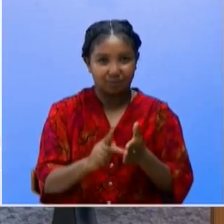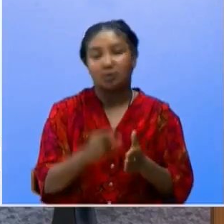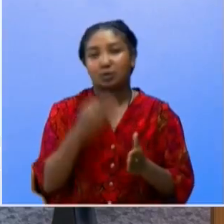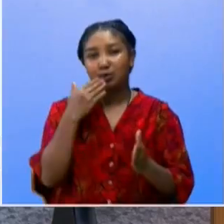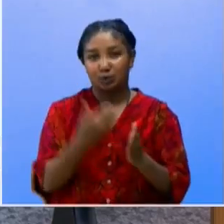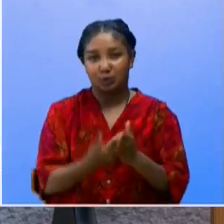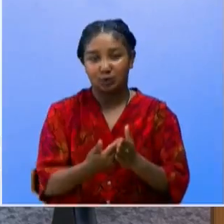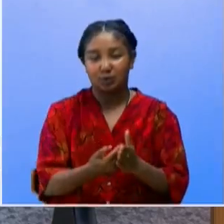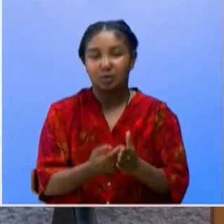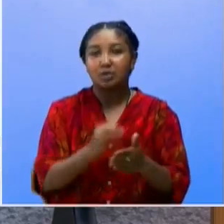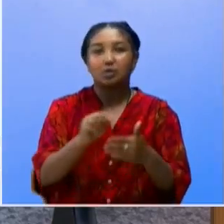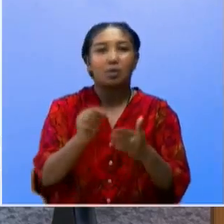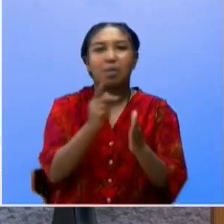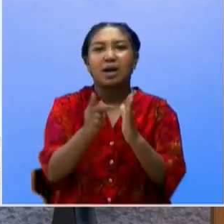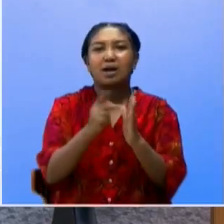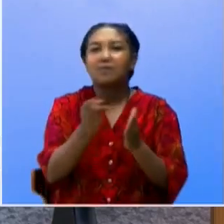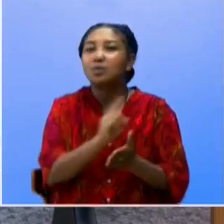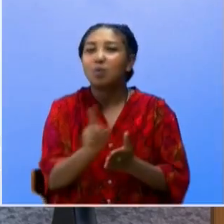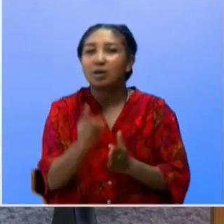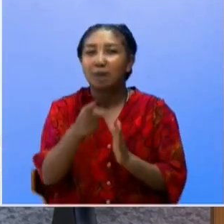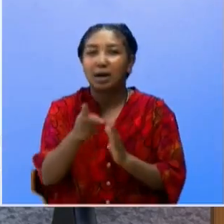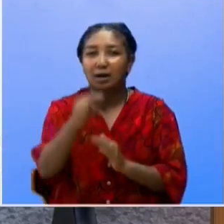Good. So what's paragraph mean?